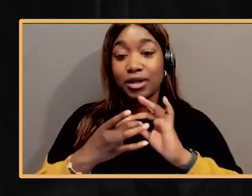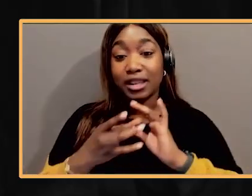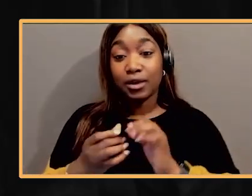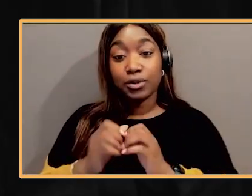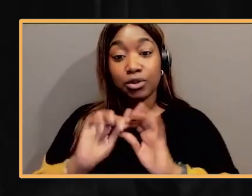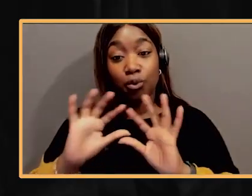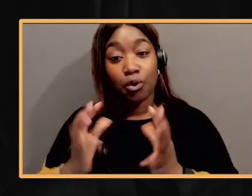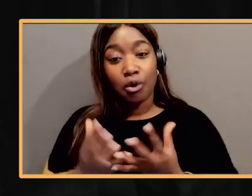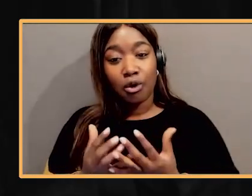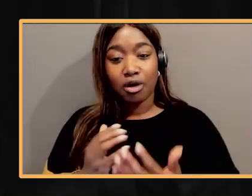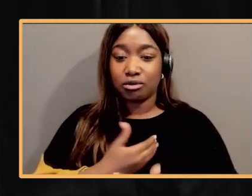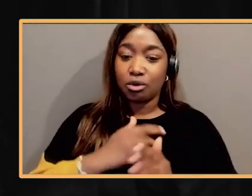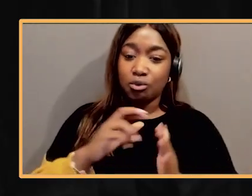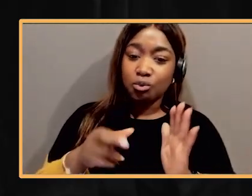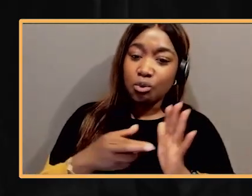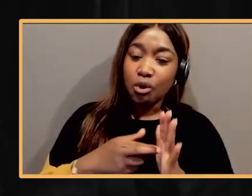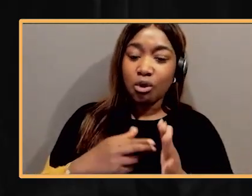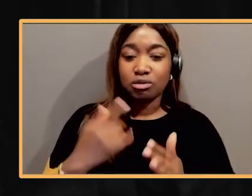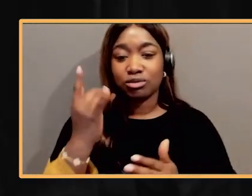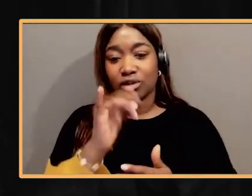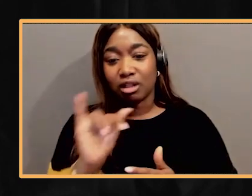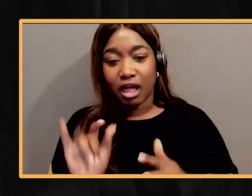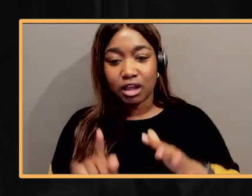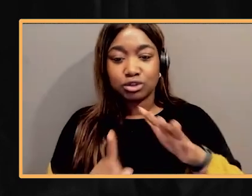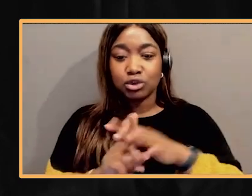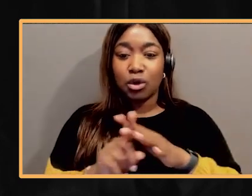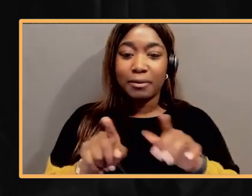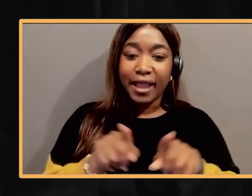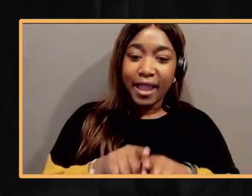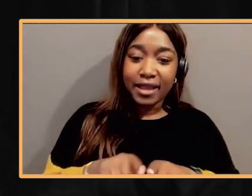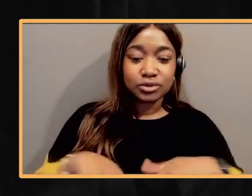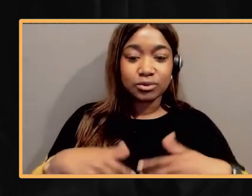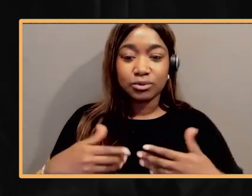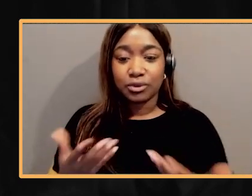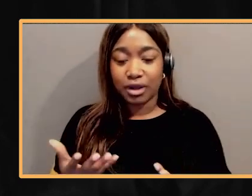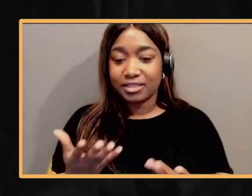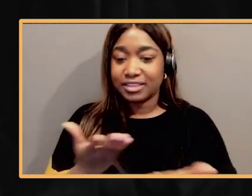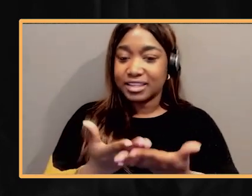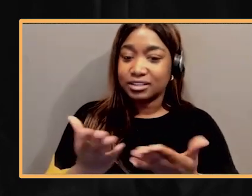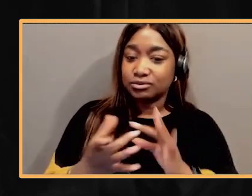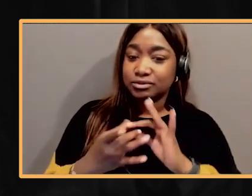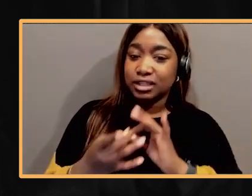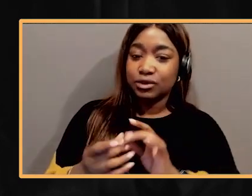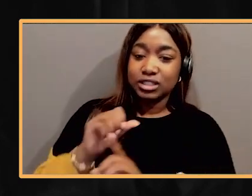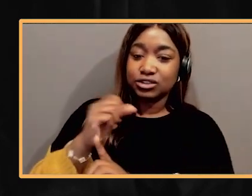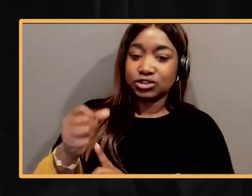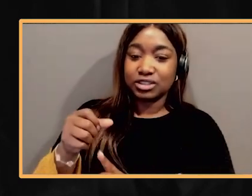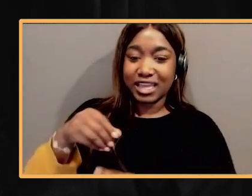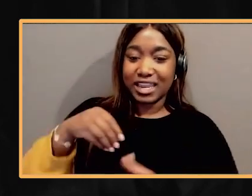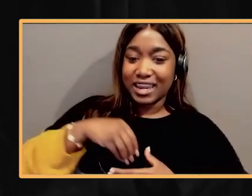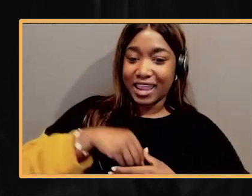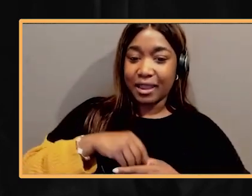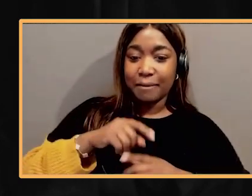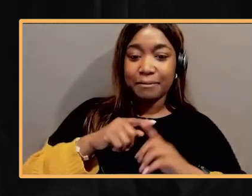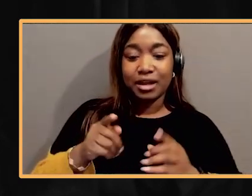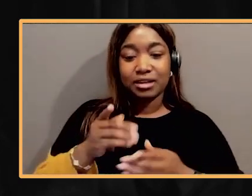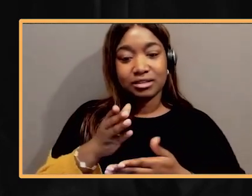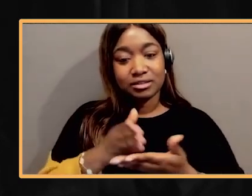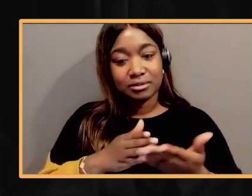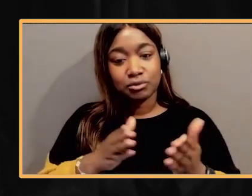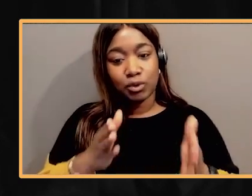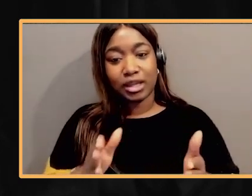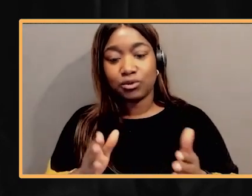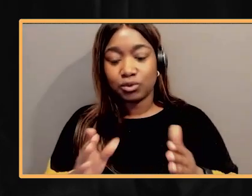we're supposed to show up. And so there's things that are conditioned, there's things that are innate, but then there's also the ways in which we metabolize our